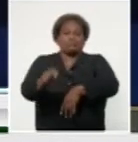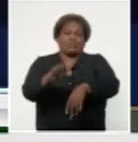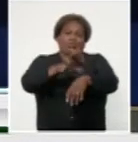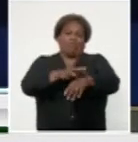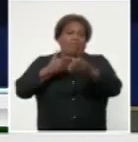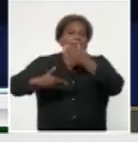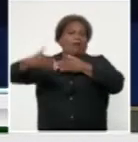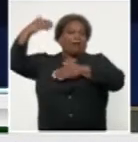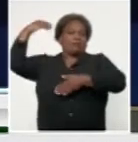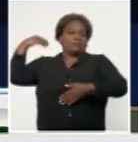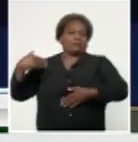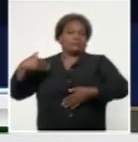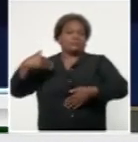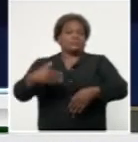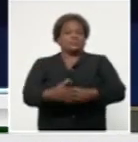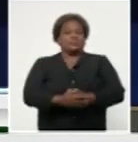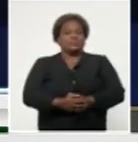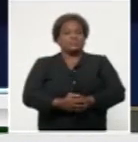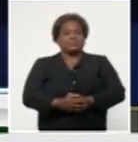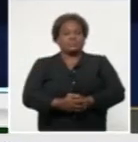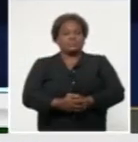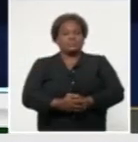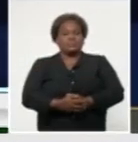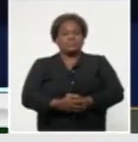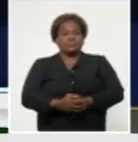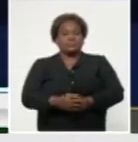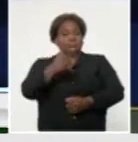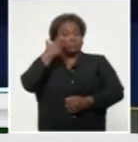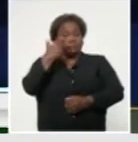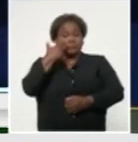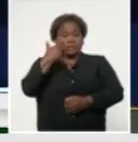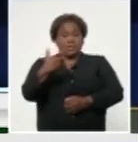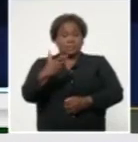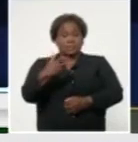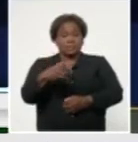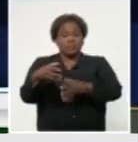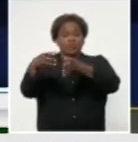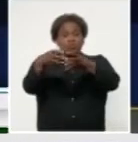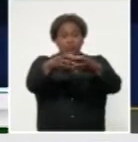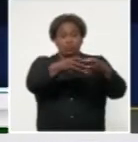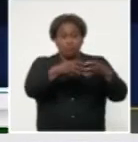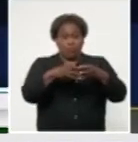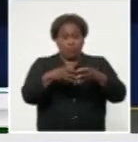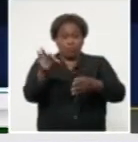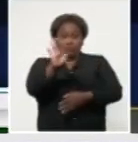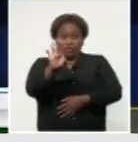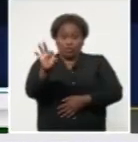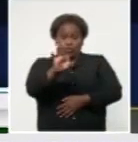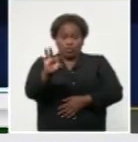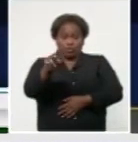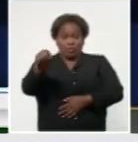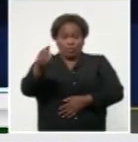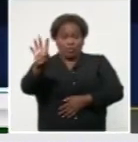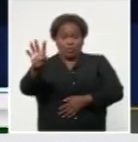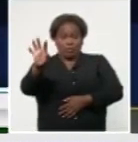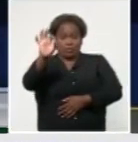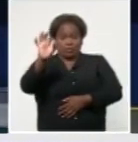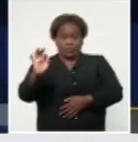88.4% of all cases with this source of infection being a confirmed case